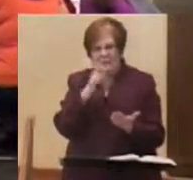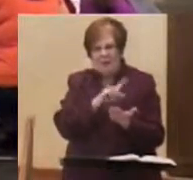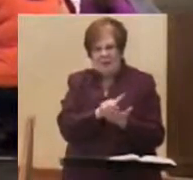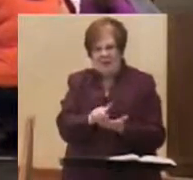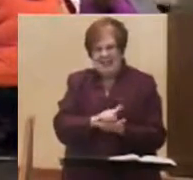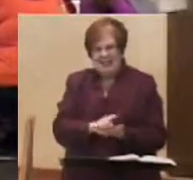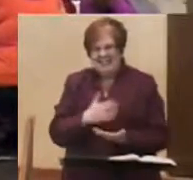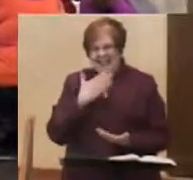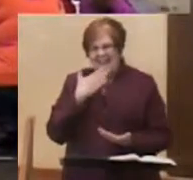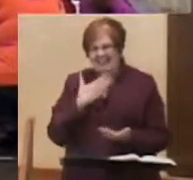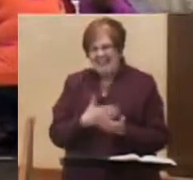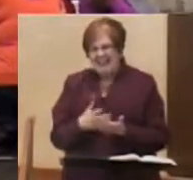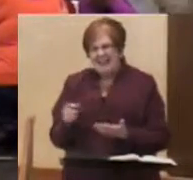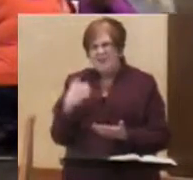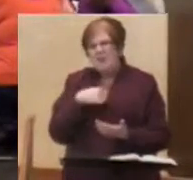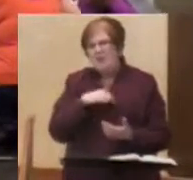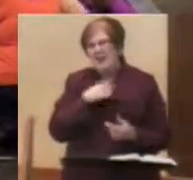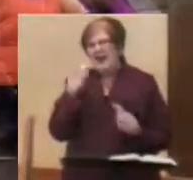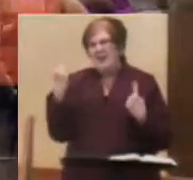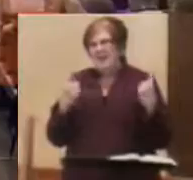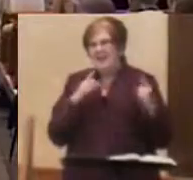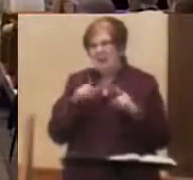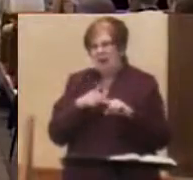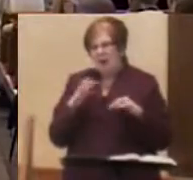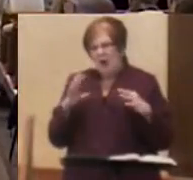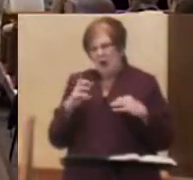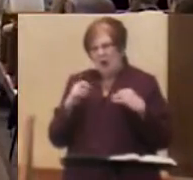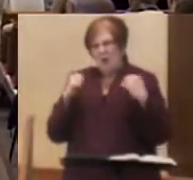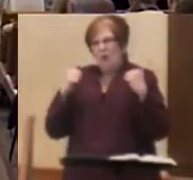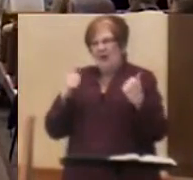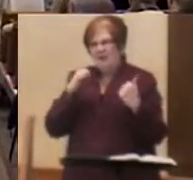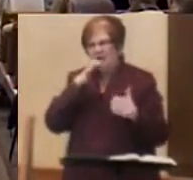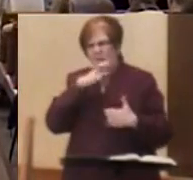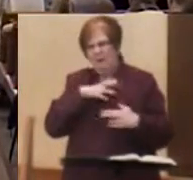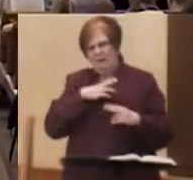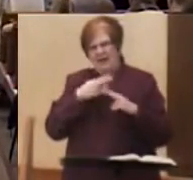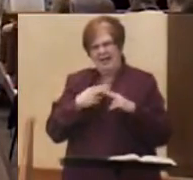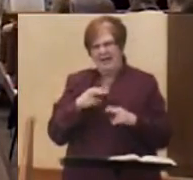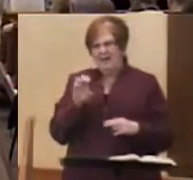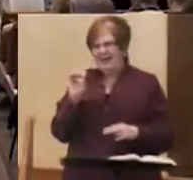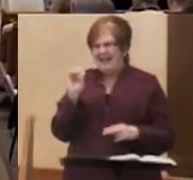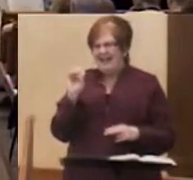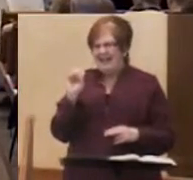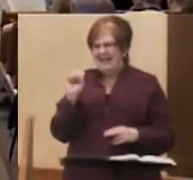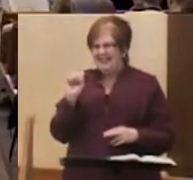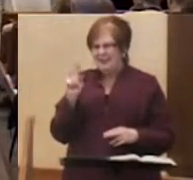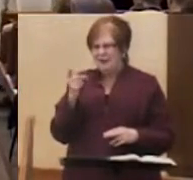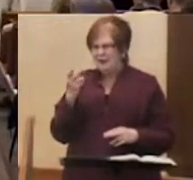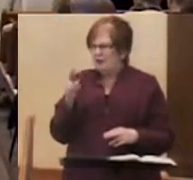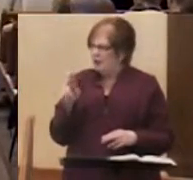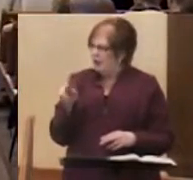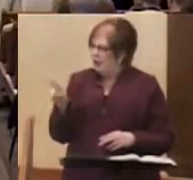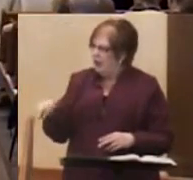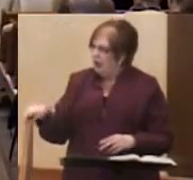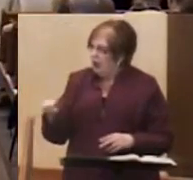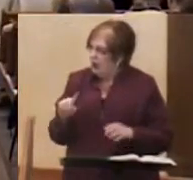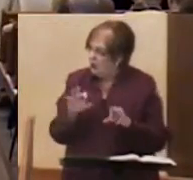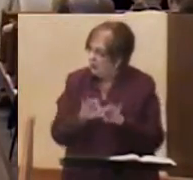you. We are thinking about a courageous woman today named Esther. Are you very